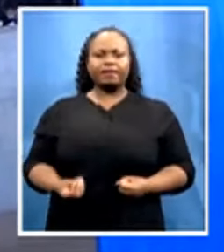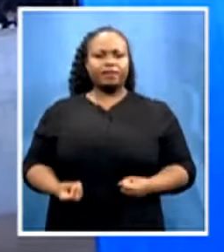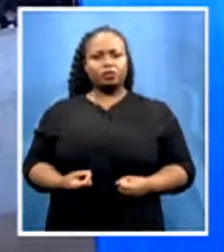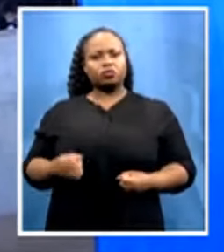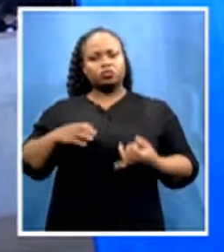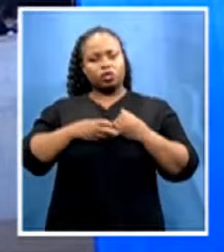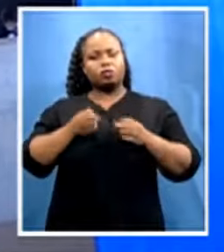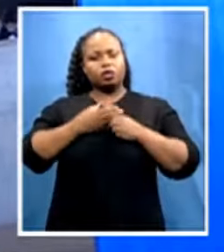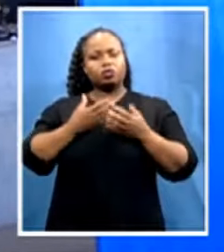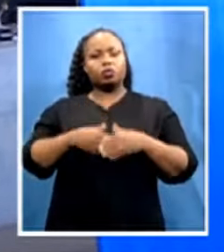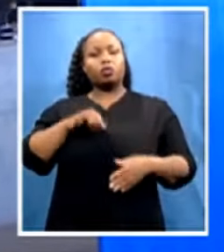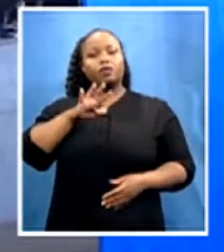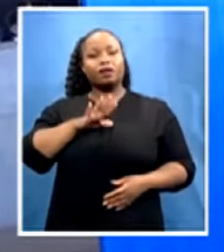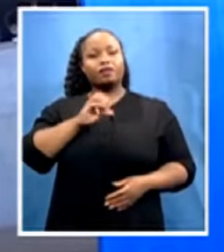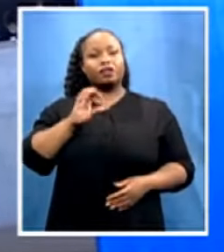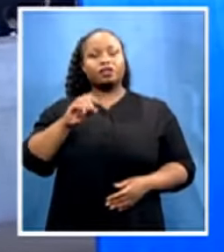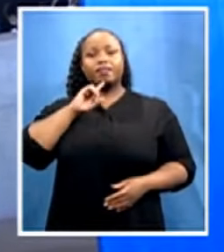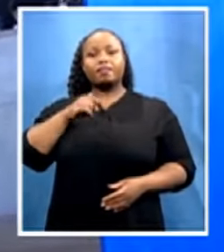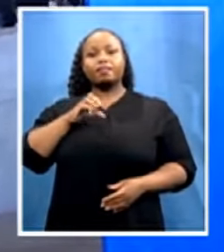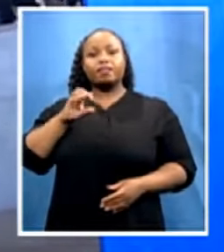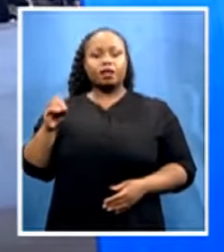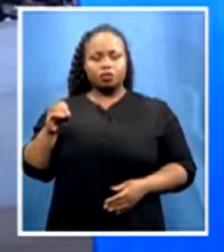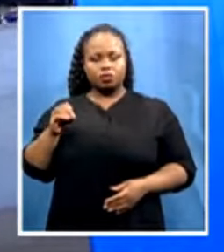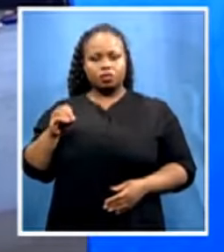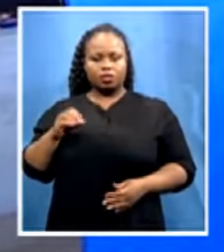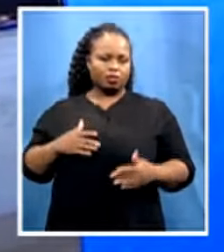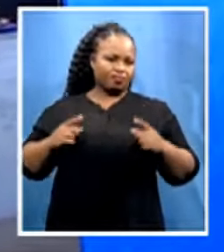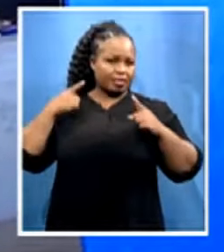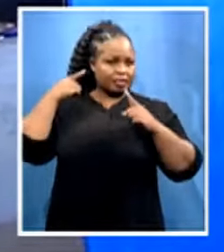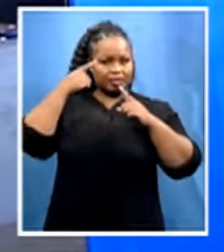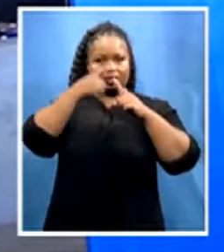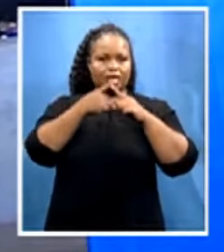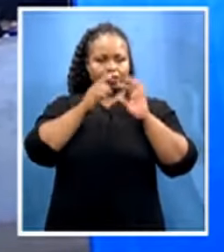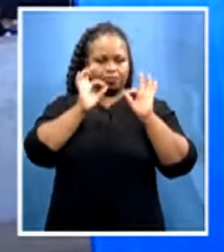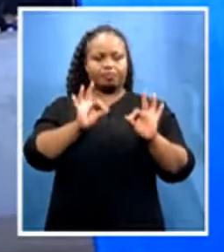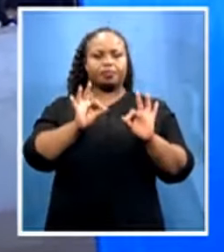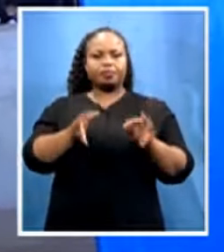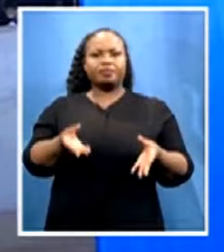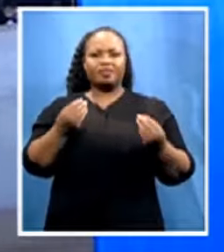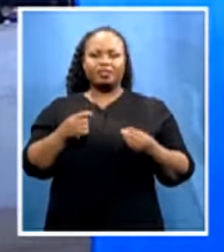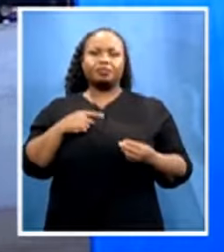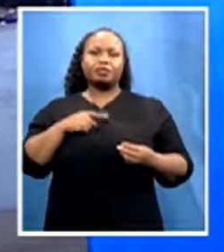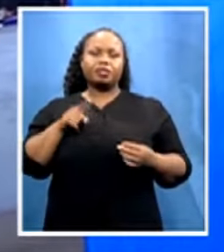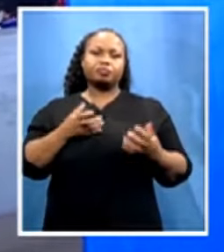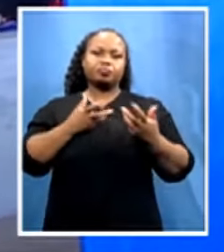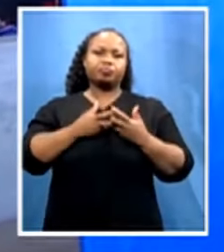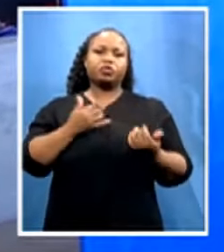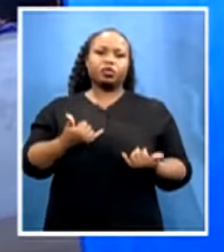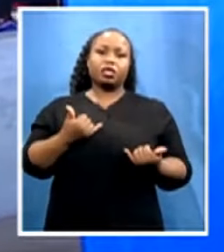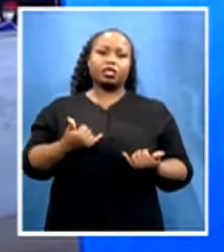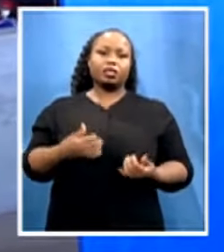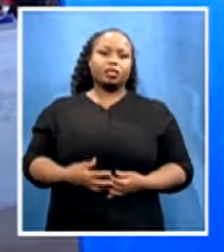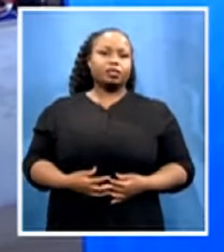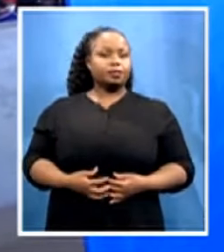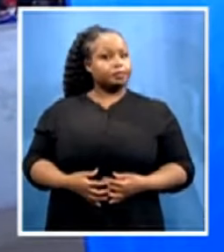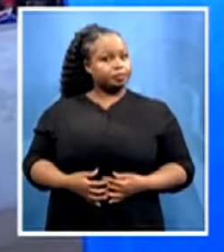500,000 mark or target by this study is met by today. He also